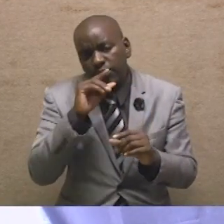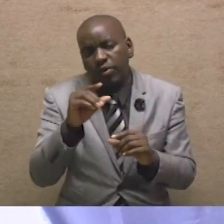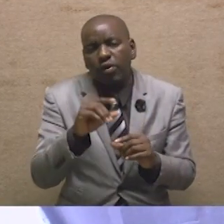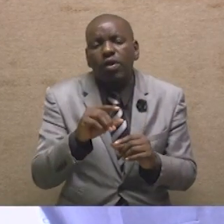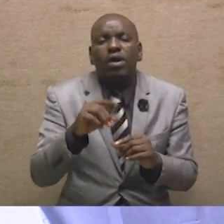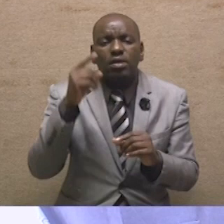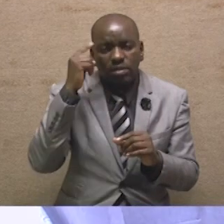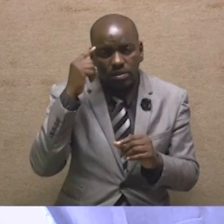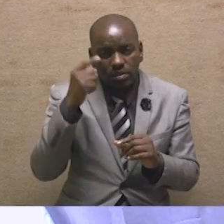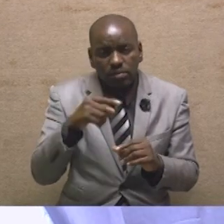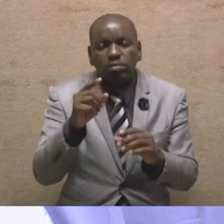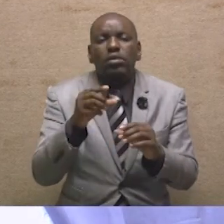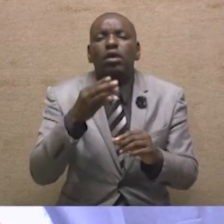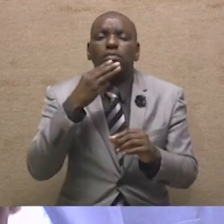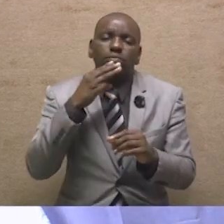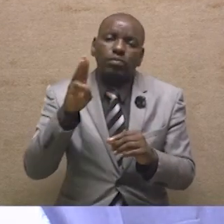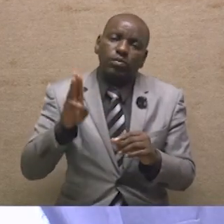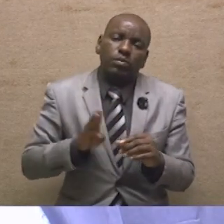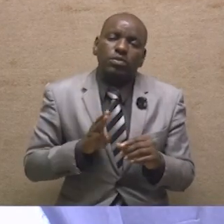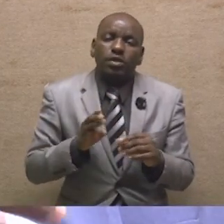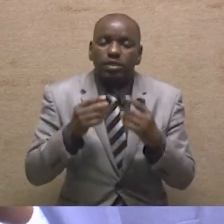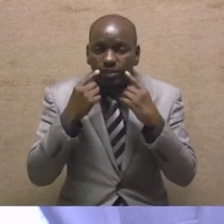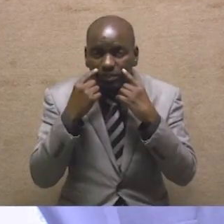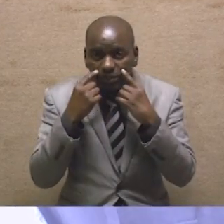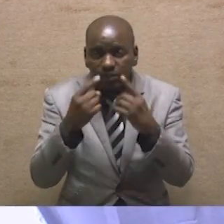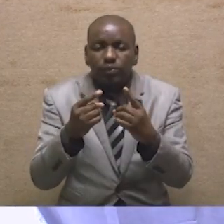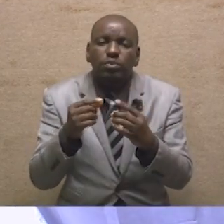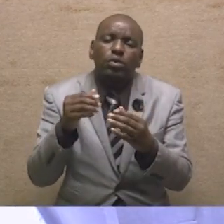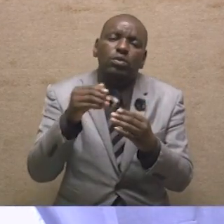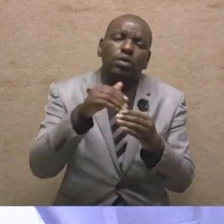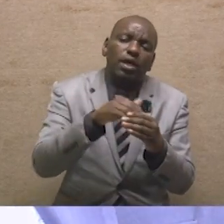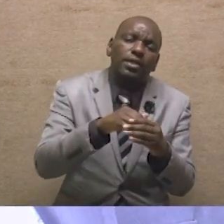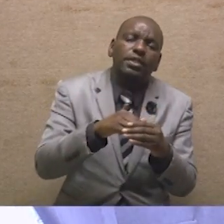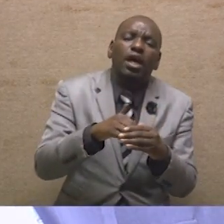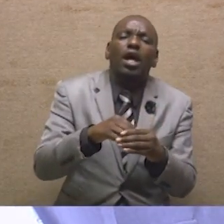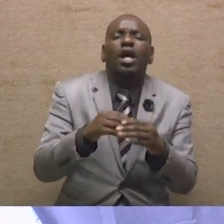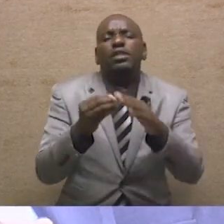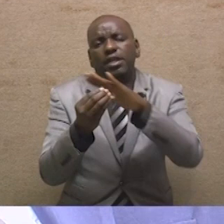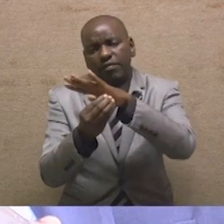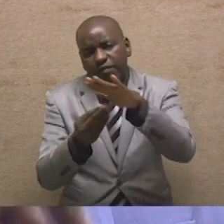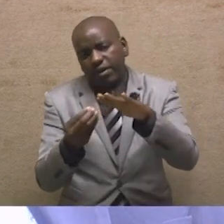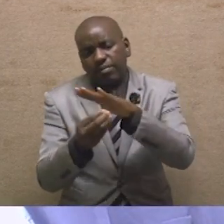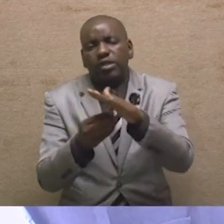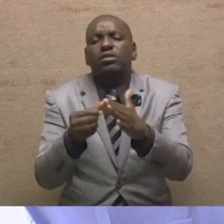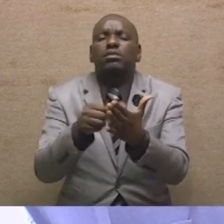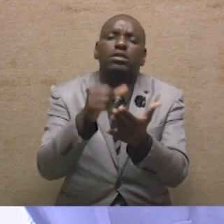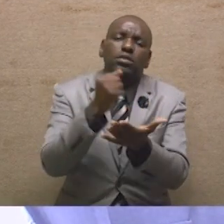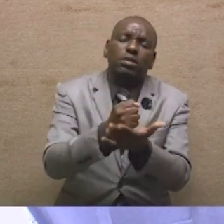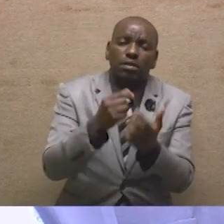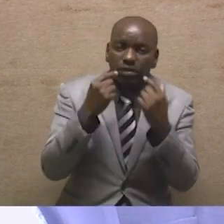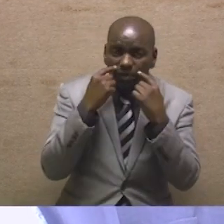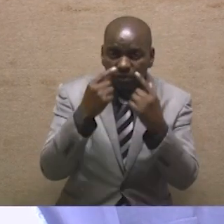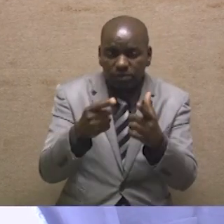kind of shortage, and when you have a mentality amongst parents that is looking to enter established